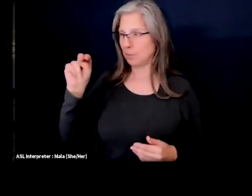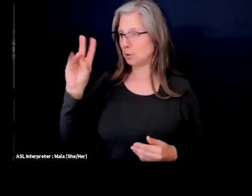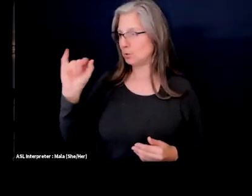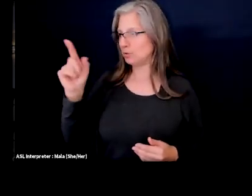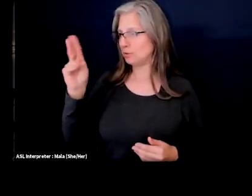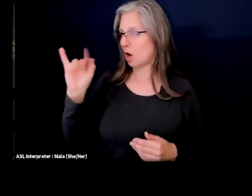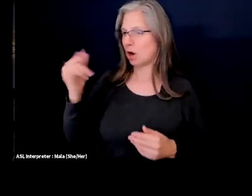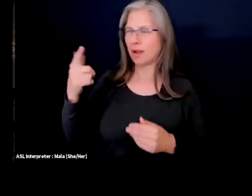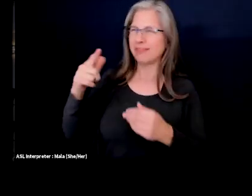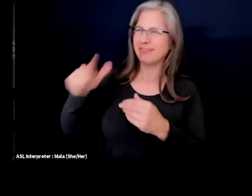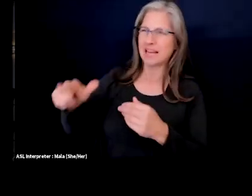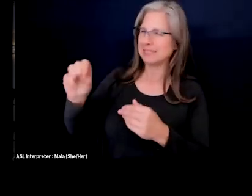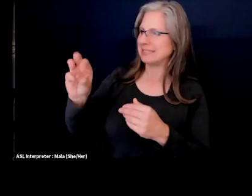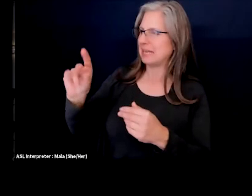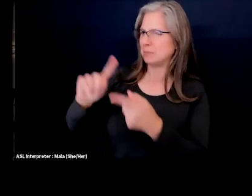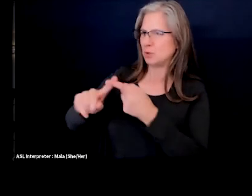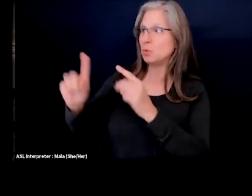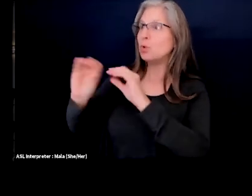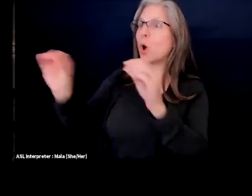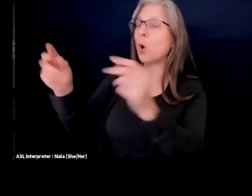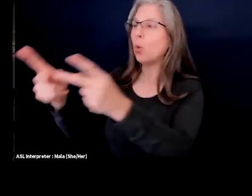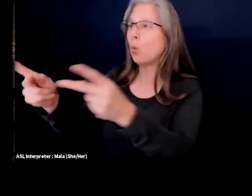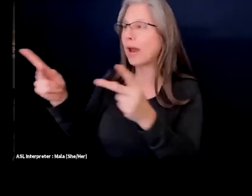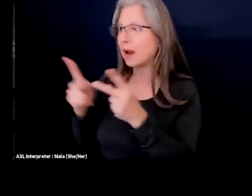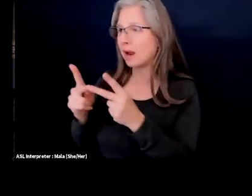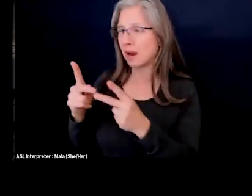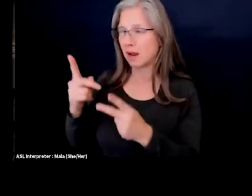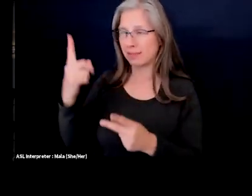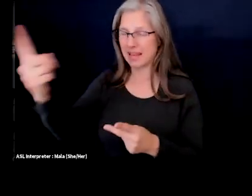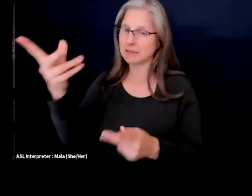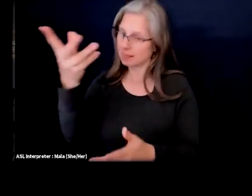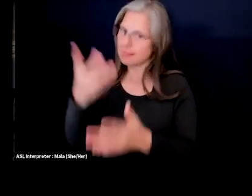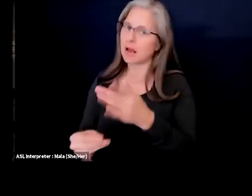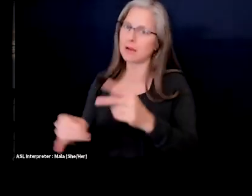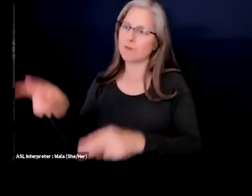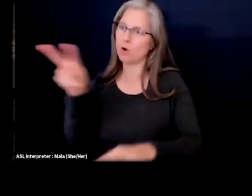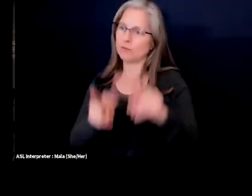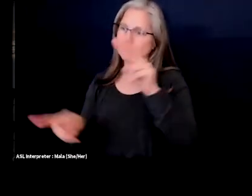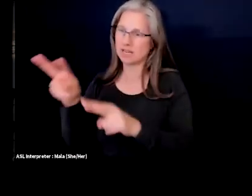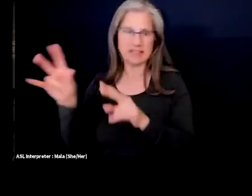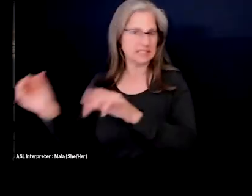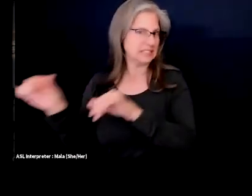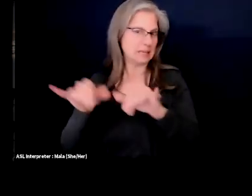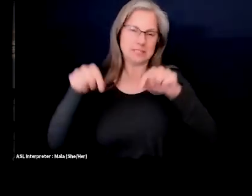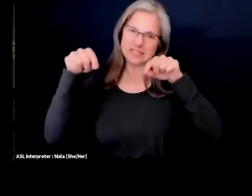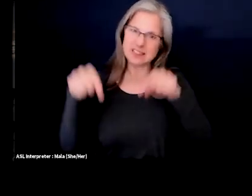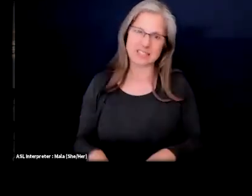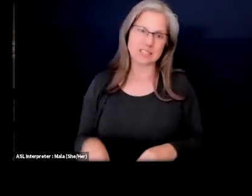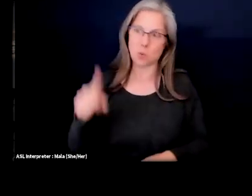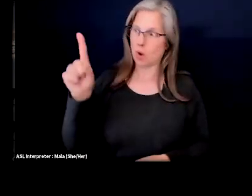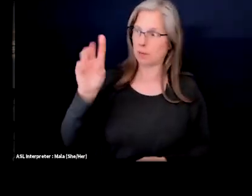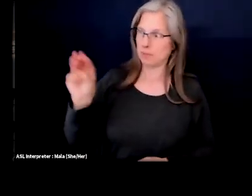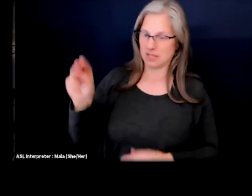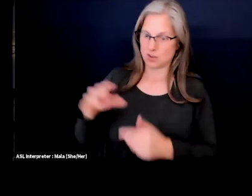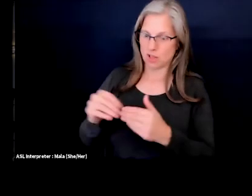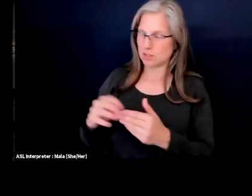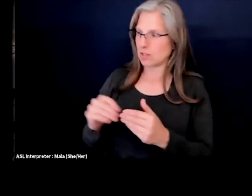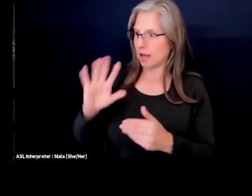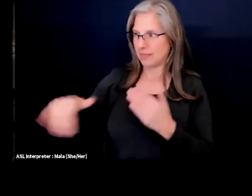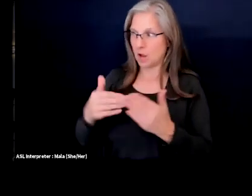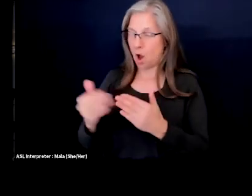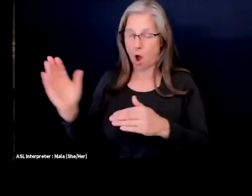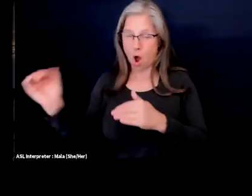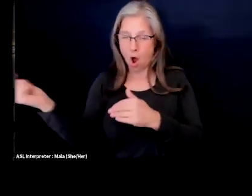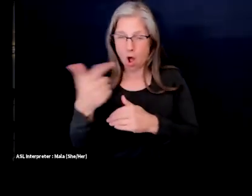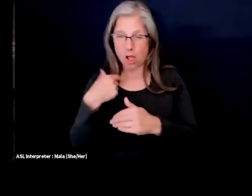nowhere, that speaks of an incredible lack of oversight. And so does this. I think all eyes are on